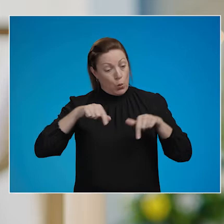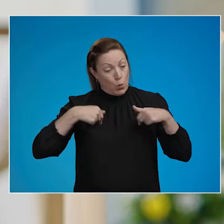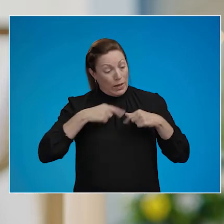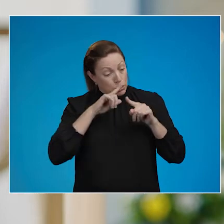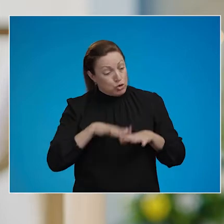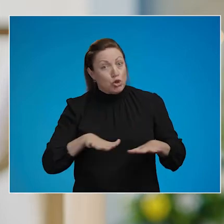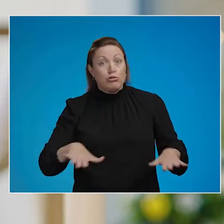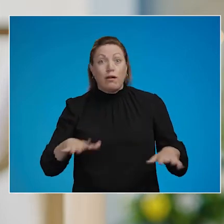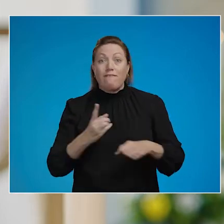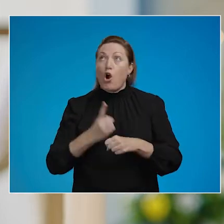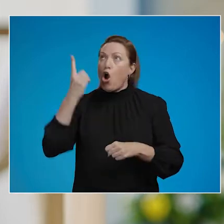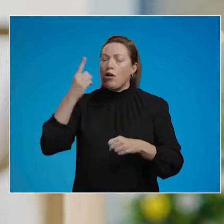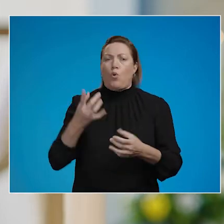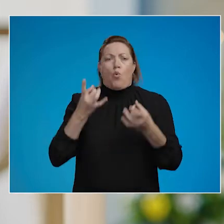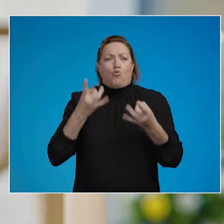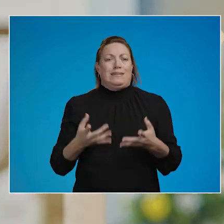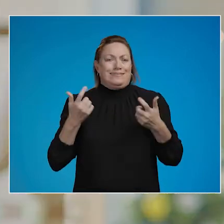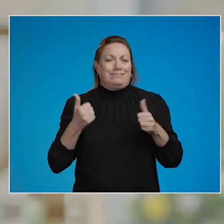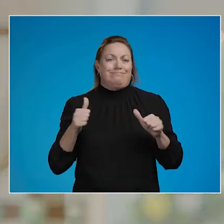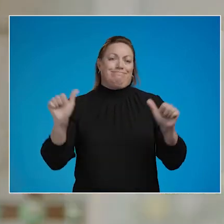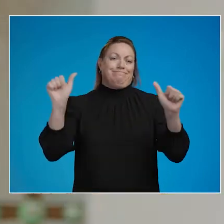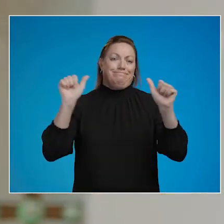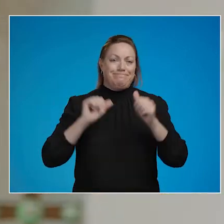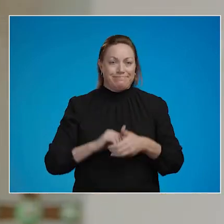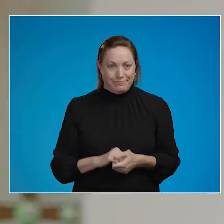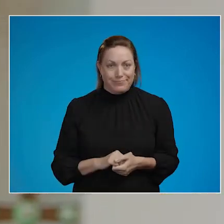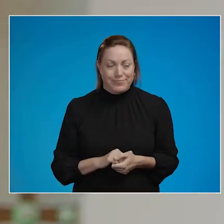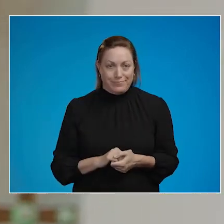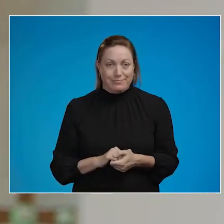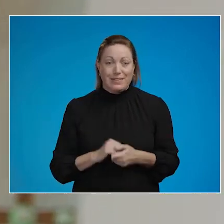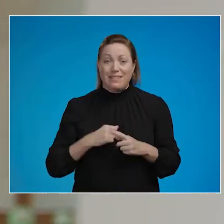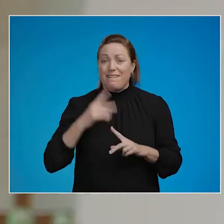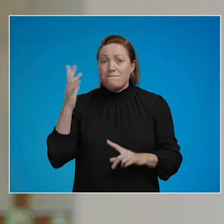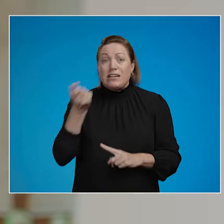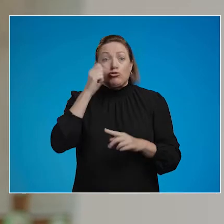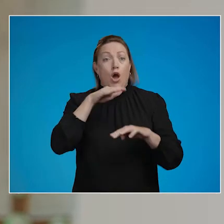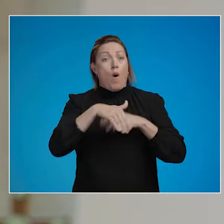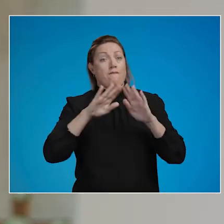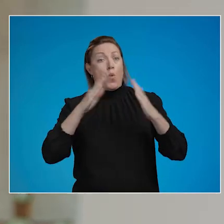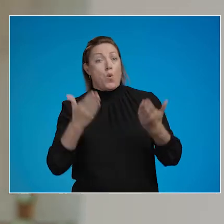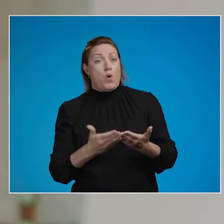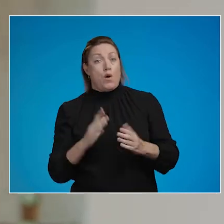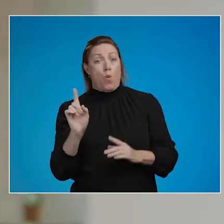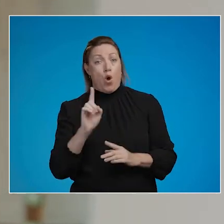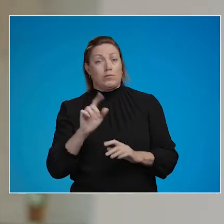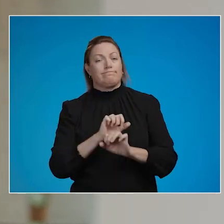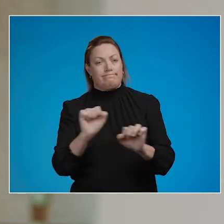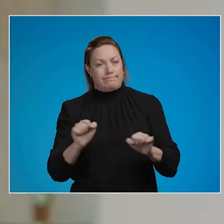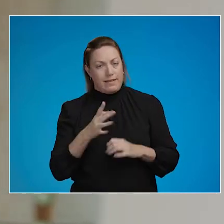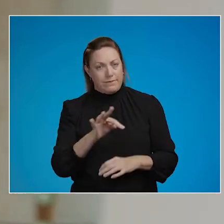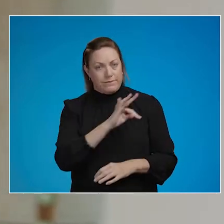has already overcome the world. This is the victory over the world, our faith.